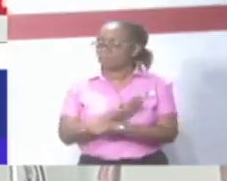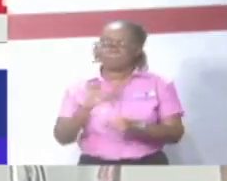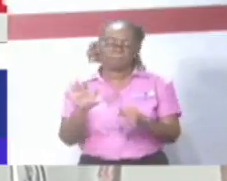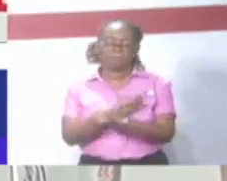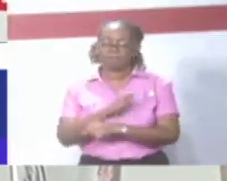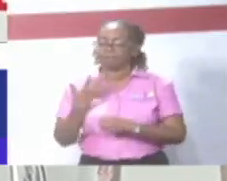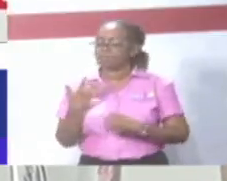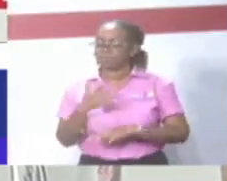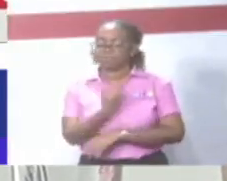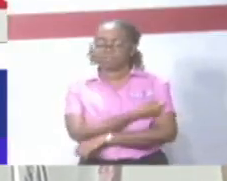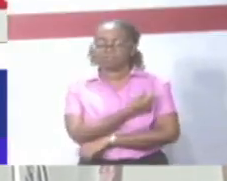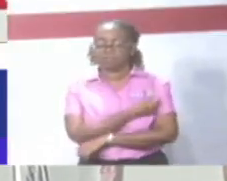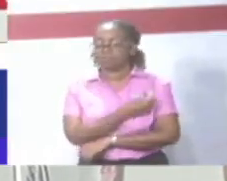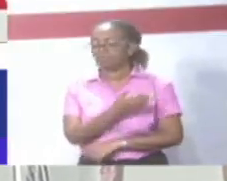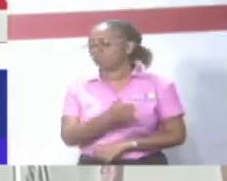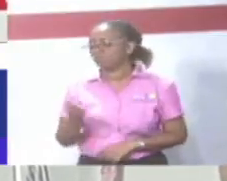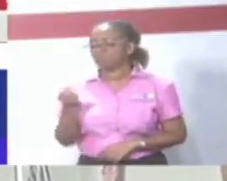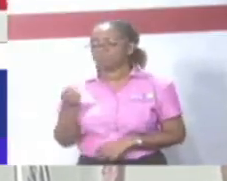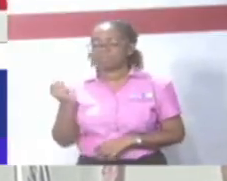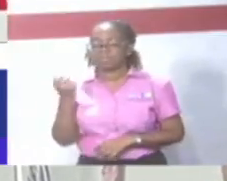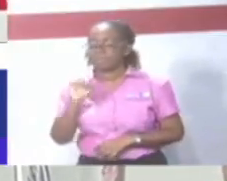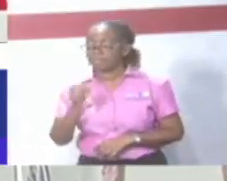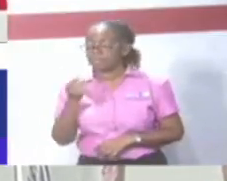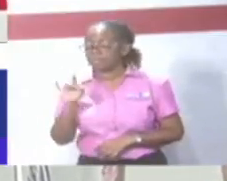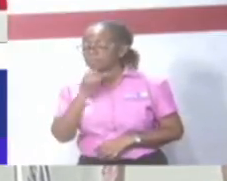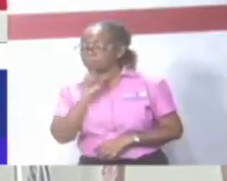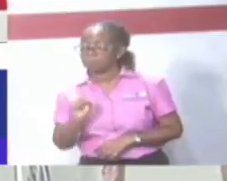12 to 18-year-olds,